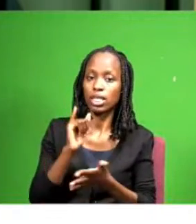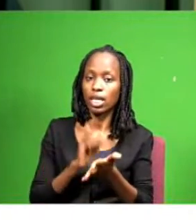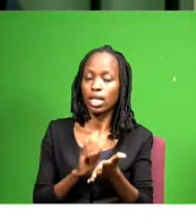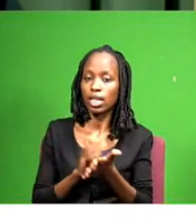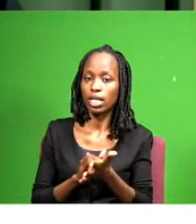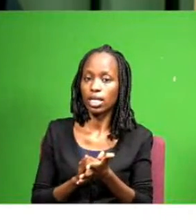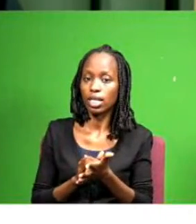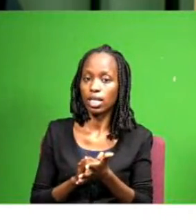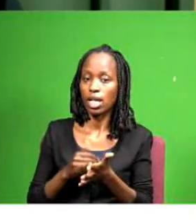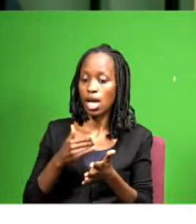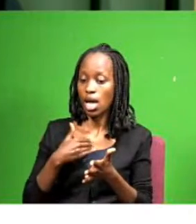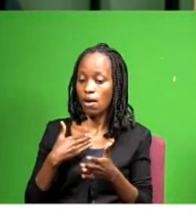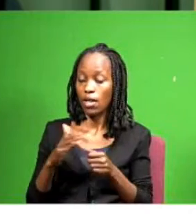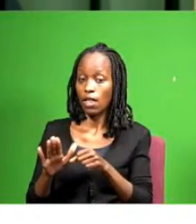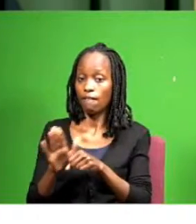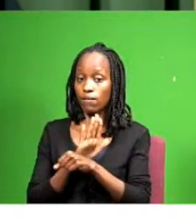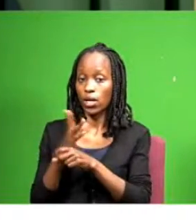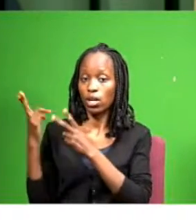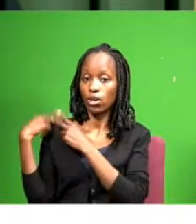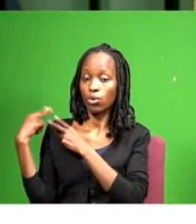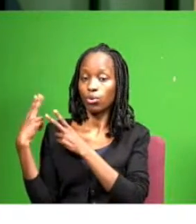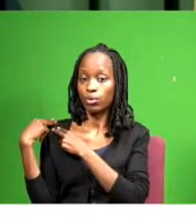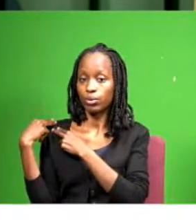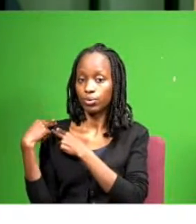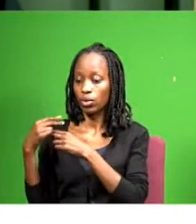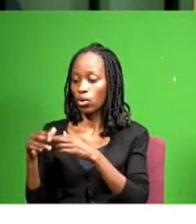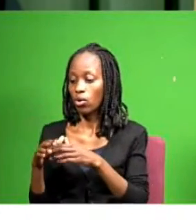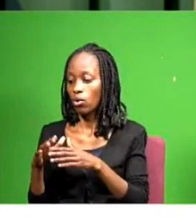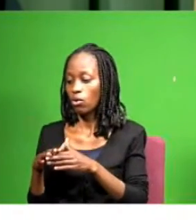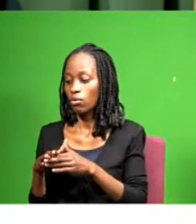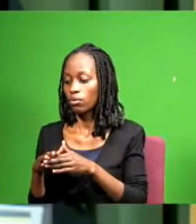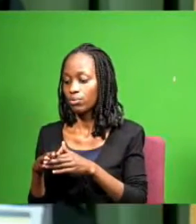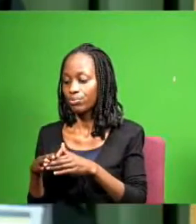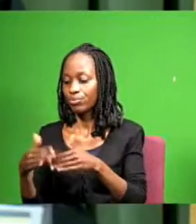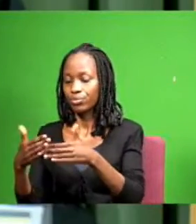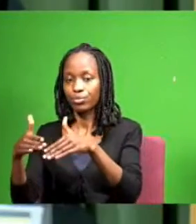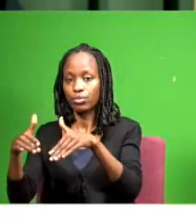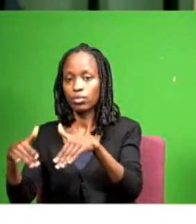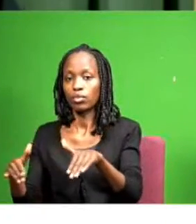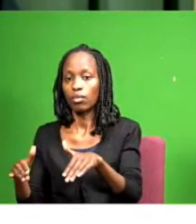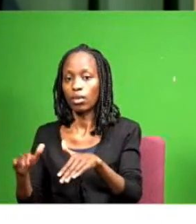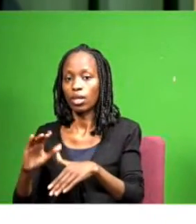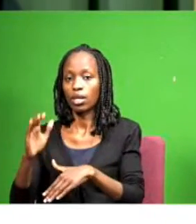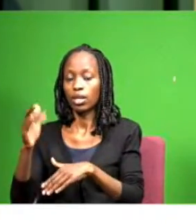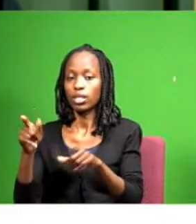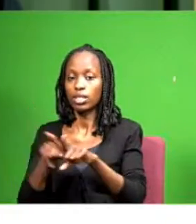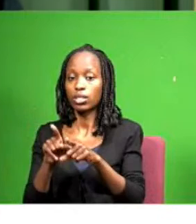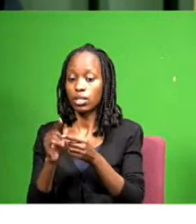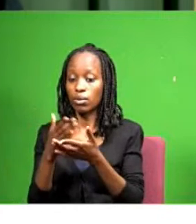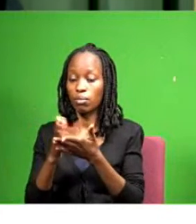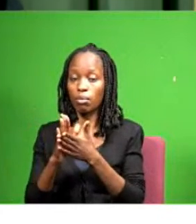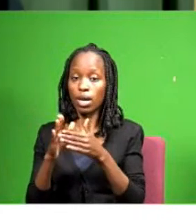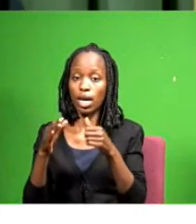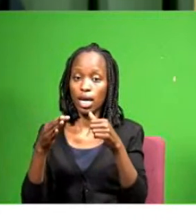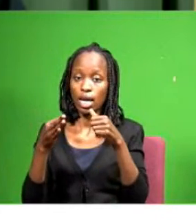the exclusive mandate of delimiting constituencies as per Article